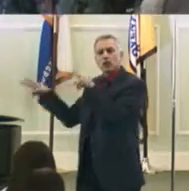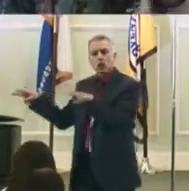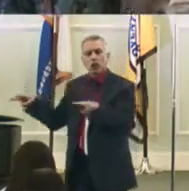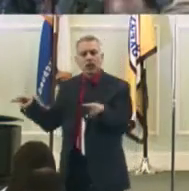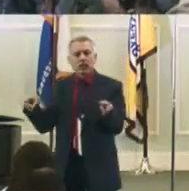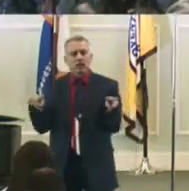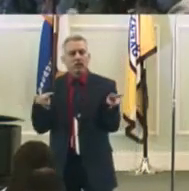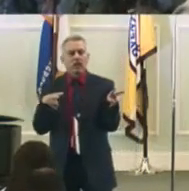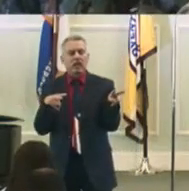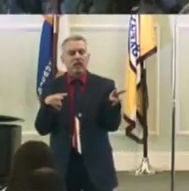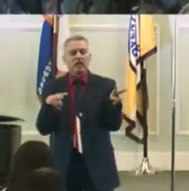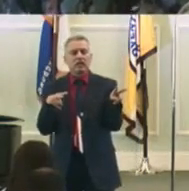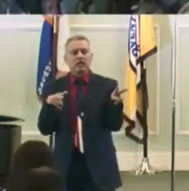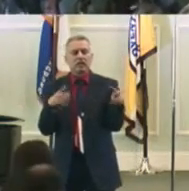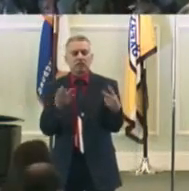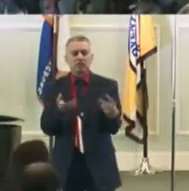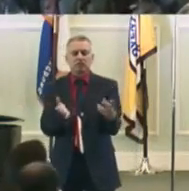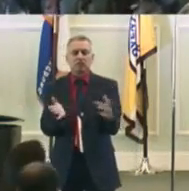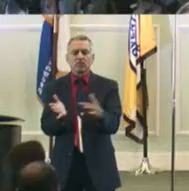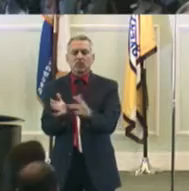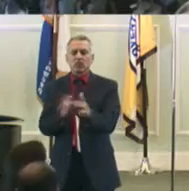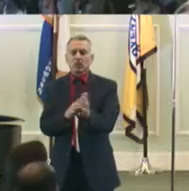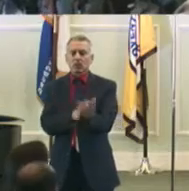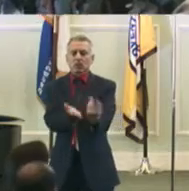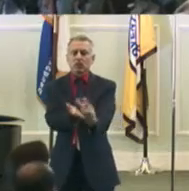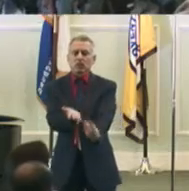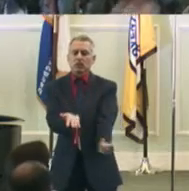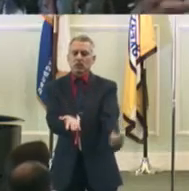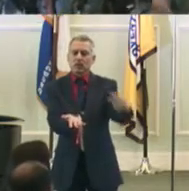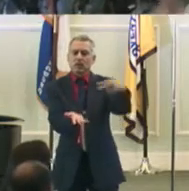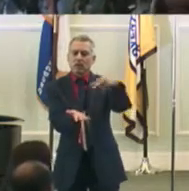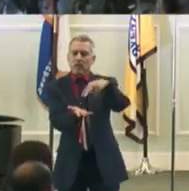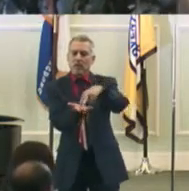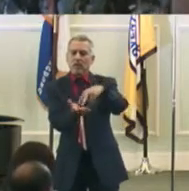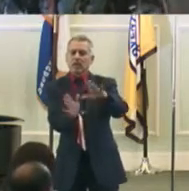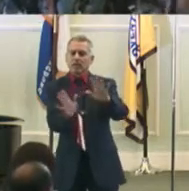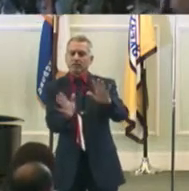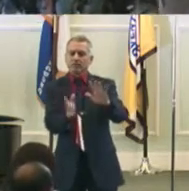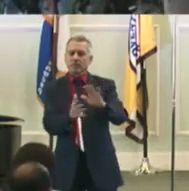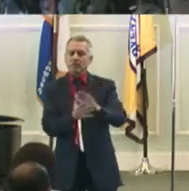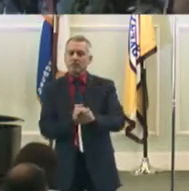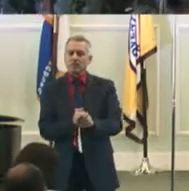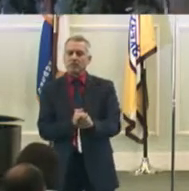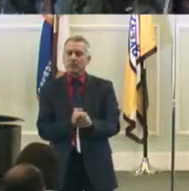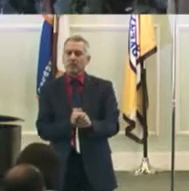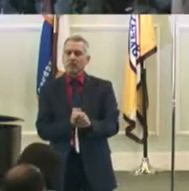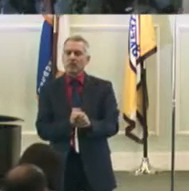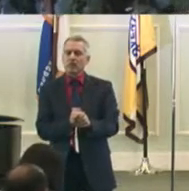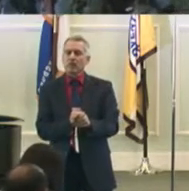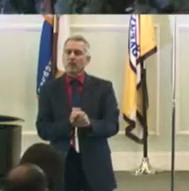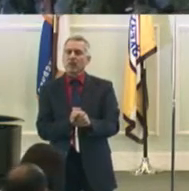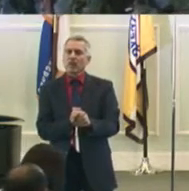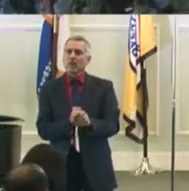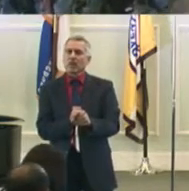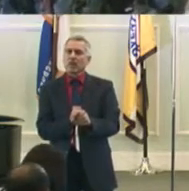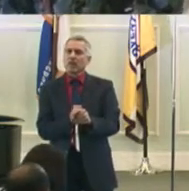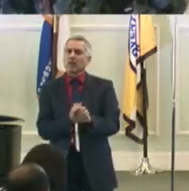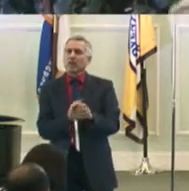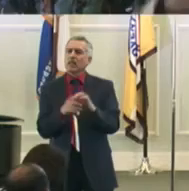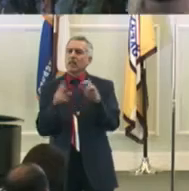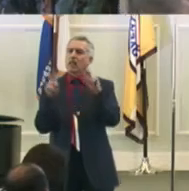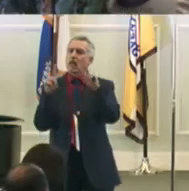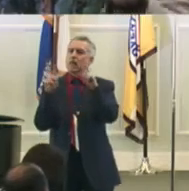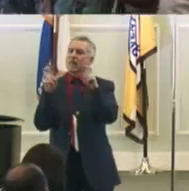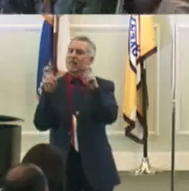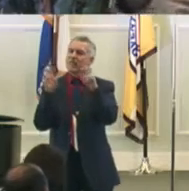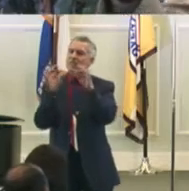and praise God, he was resurrected. He's living. Amen. The message is not on the day the world begins to look and say, oh, this